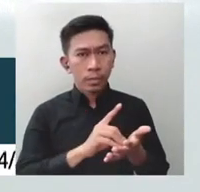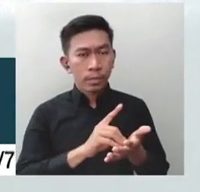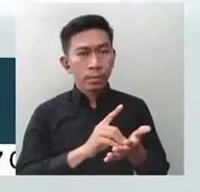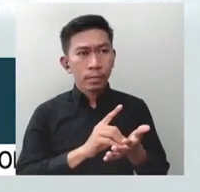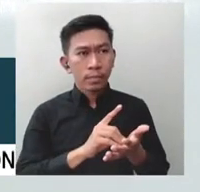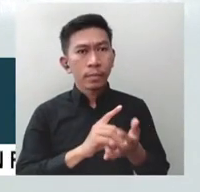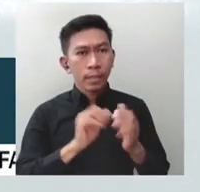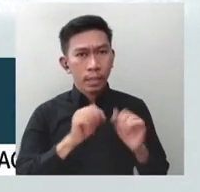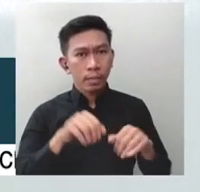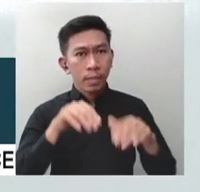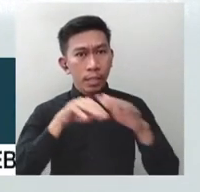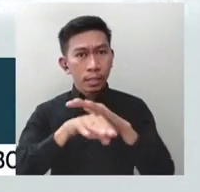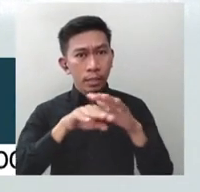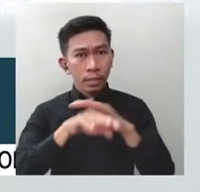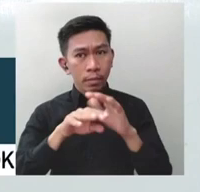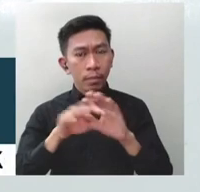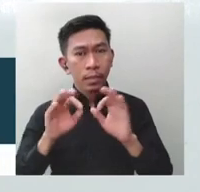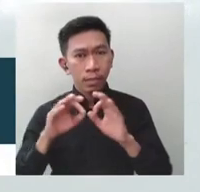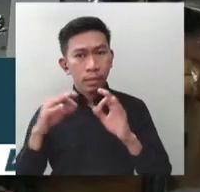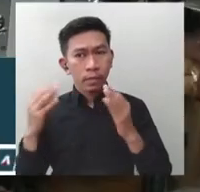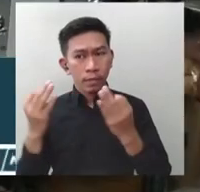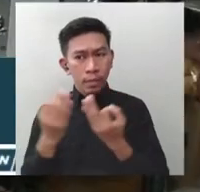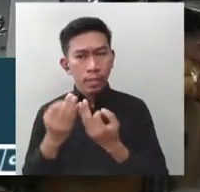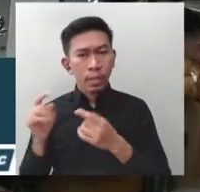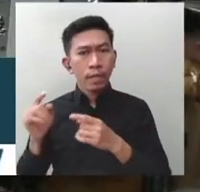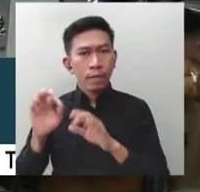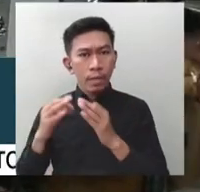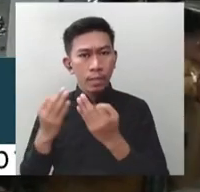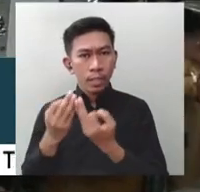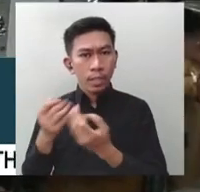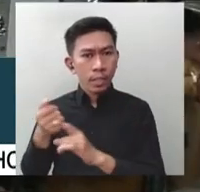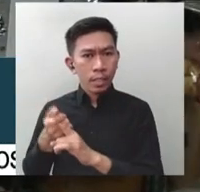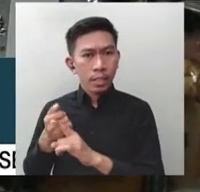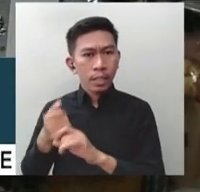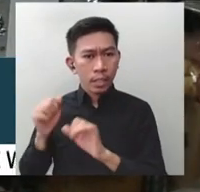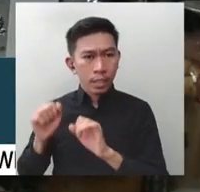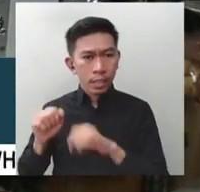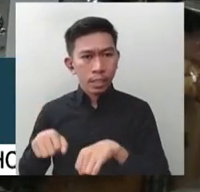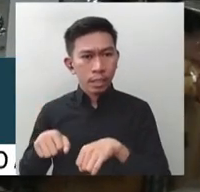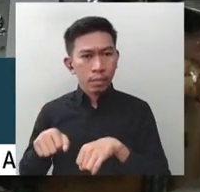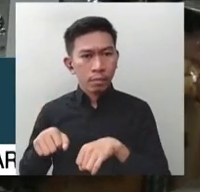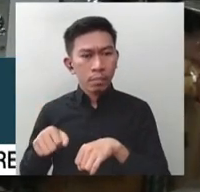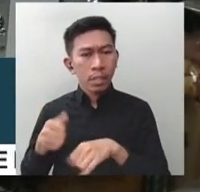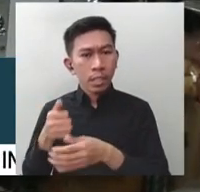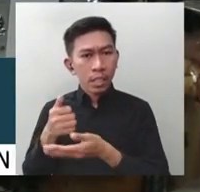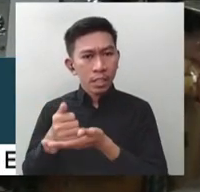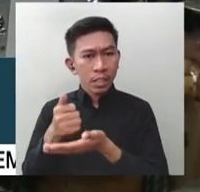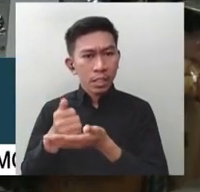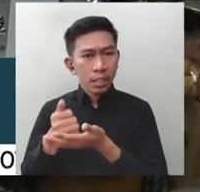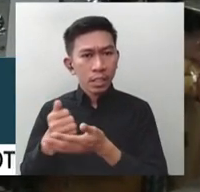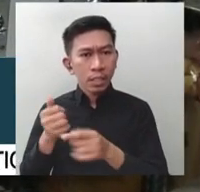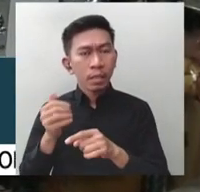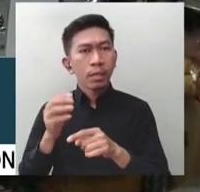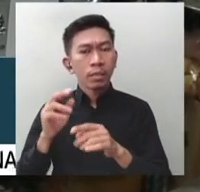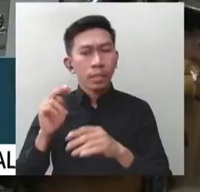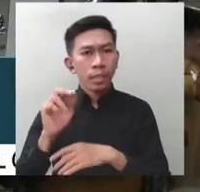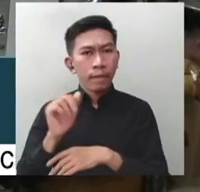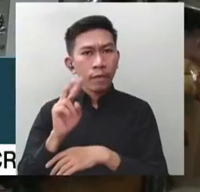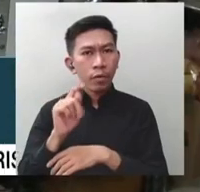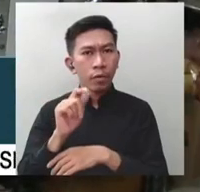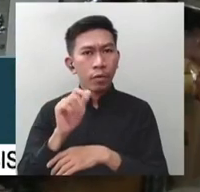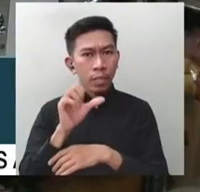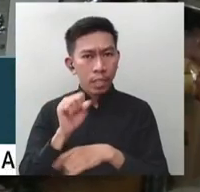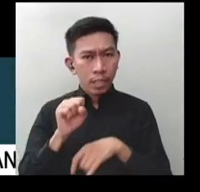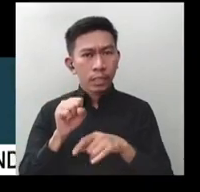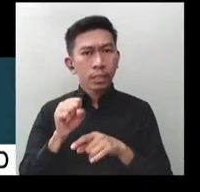can be accessed by the family, and the family were in fact assisted by no less than the chief of police at the Nabotas police station during the filing